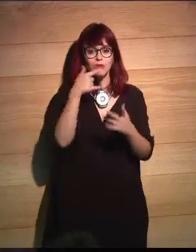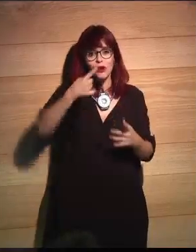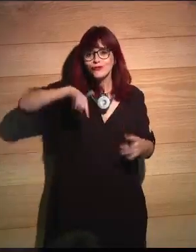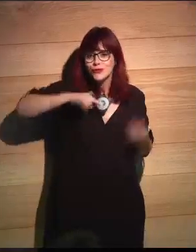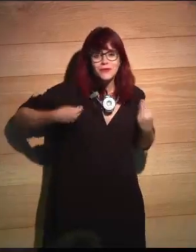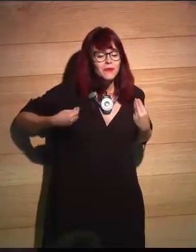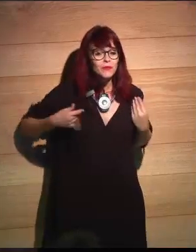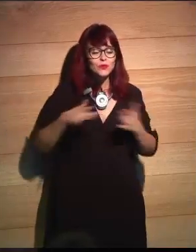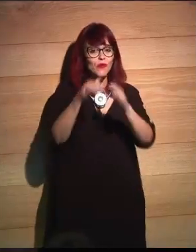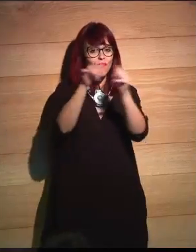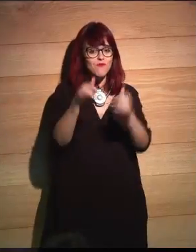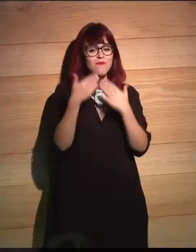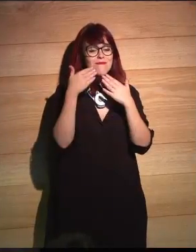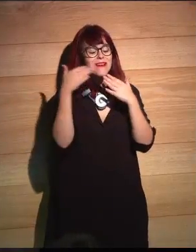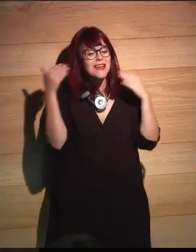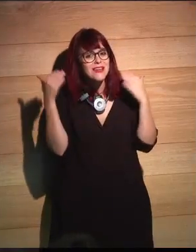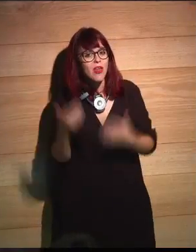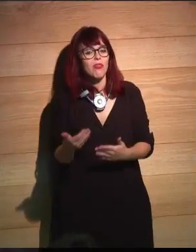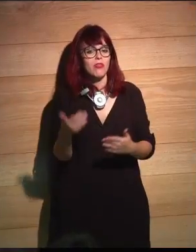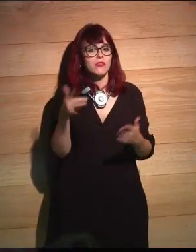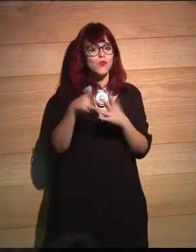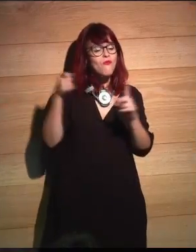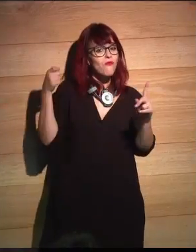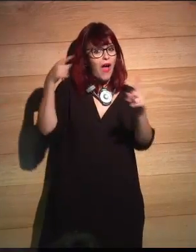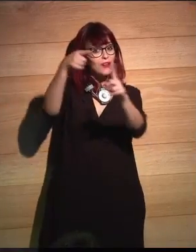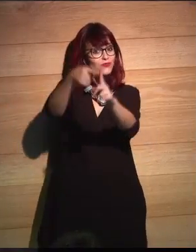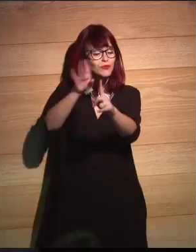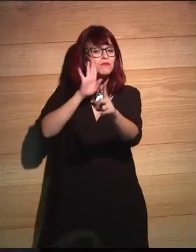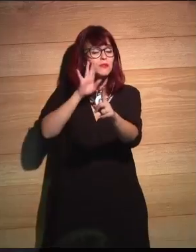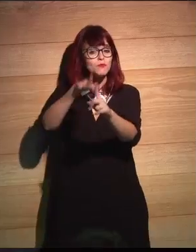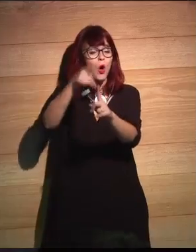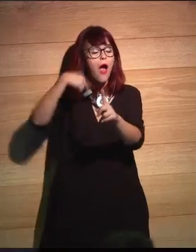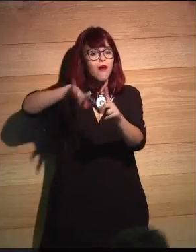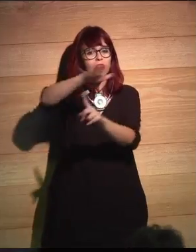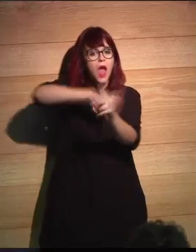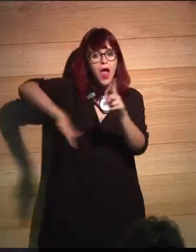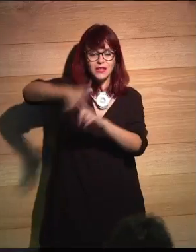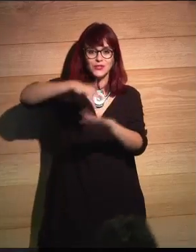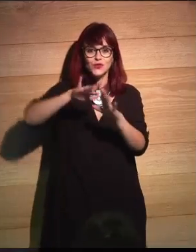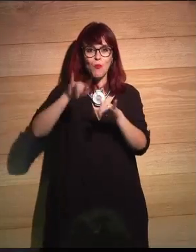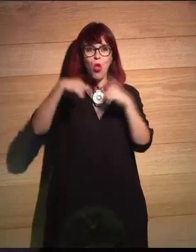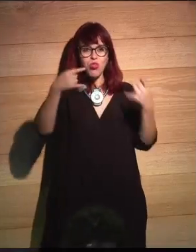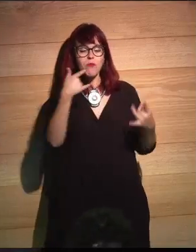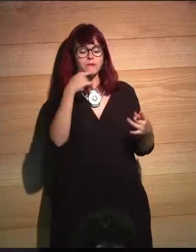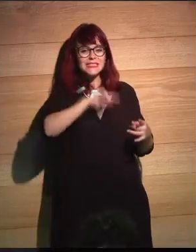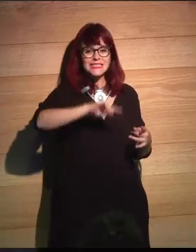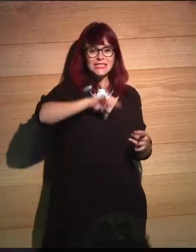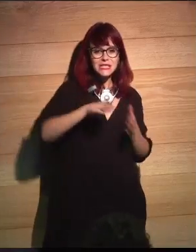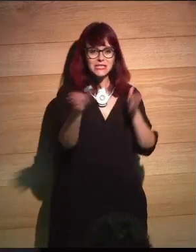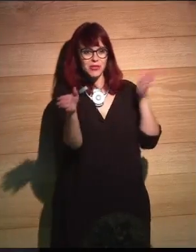grow. So it's a double morale that's almost fantastic. And to expose this